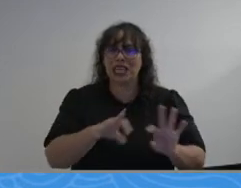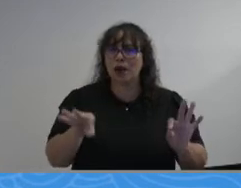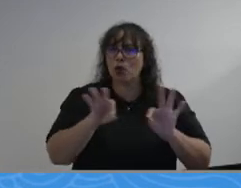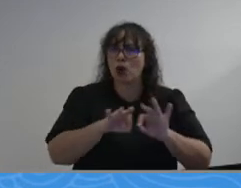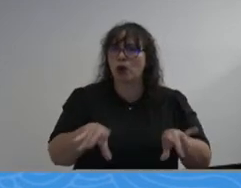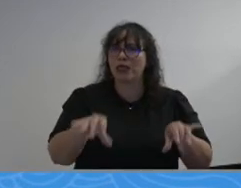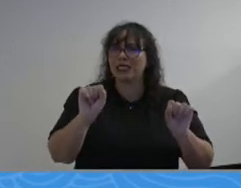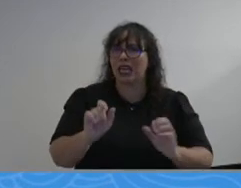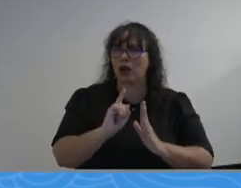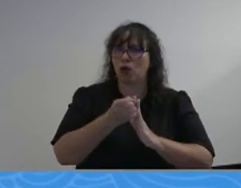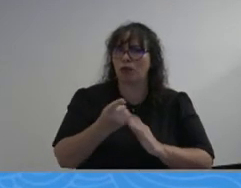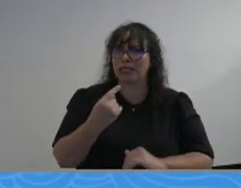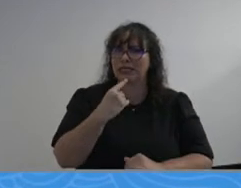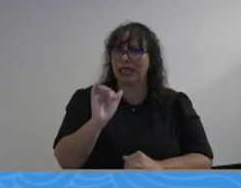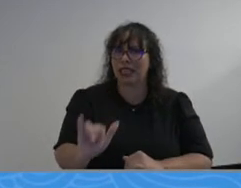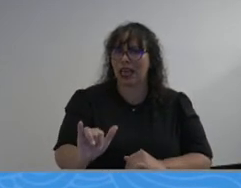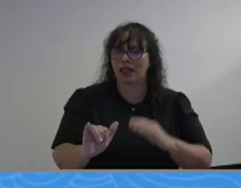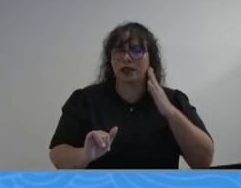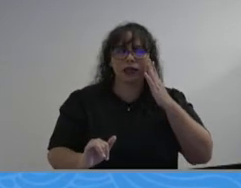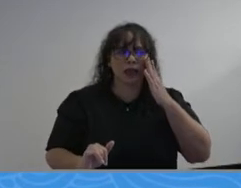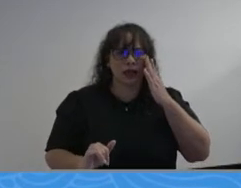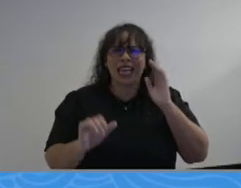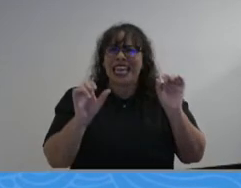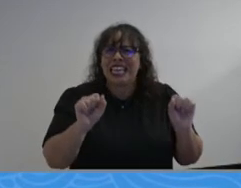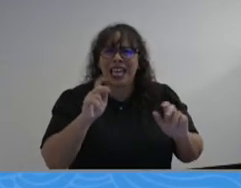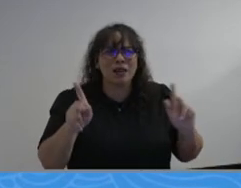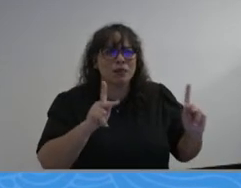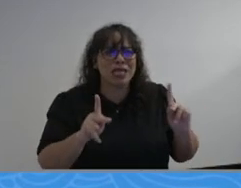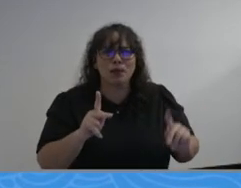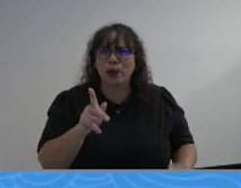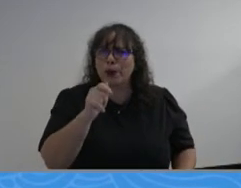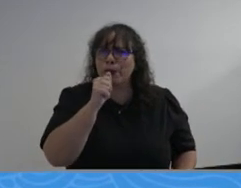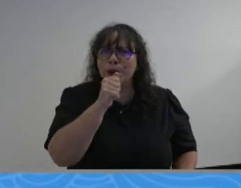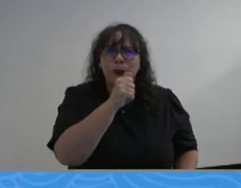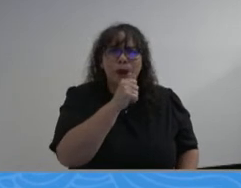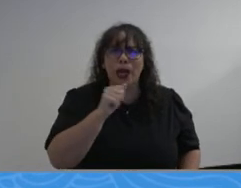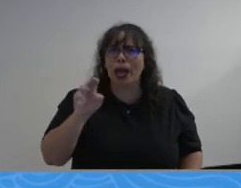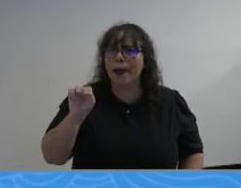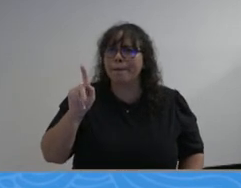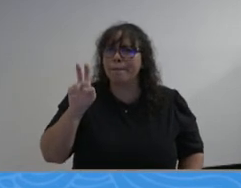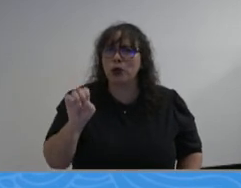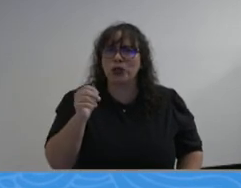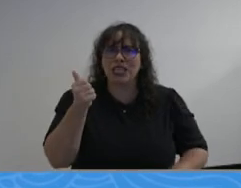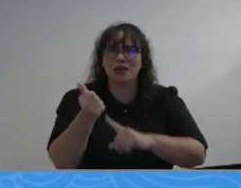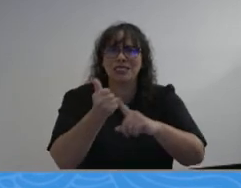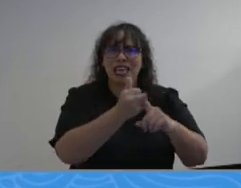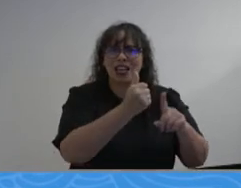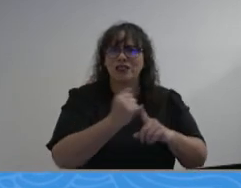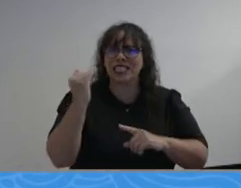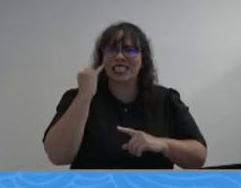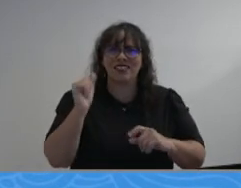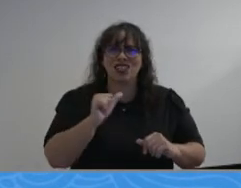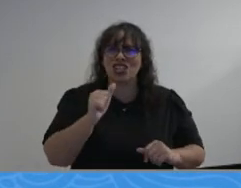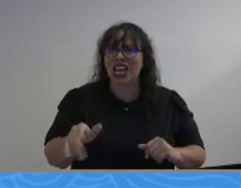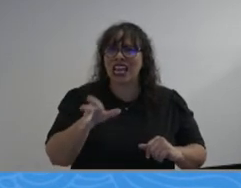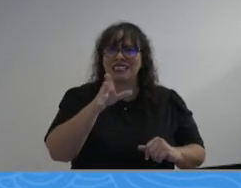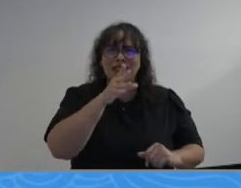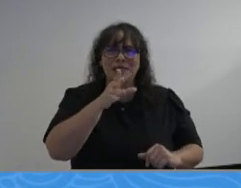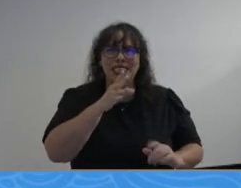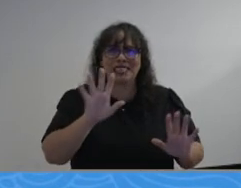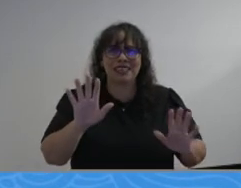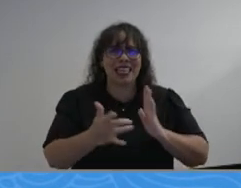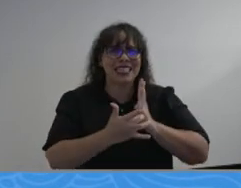a moment to say that. Can folks mute themselves if they're not speaking? Can the tech team help with